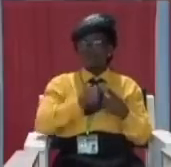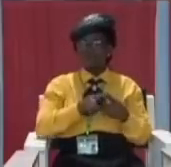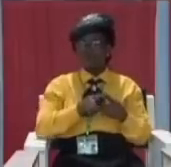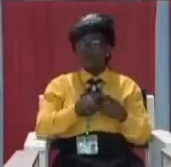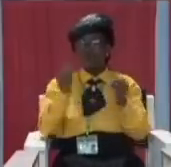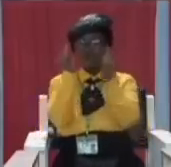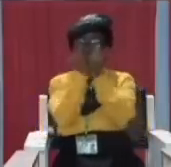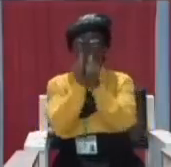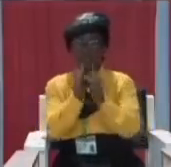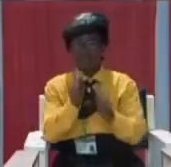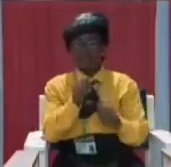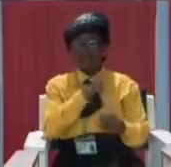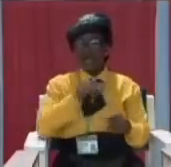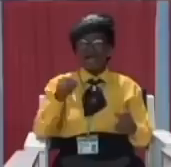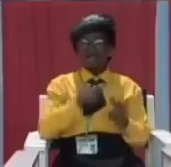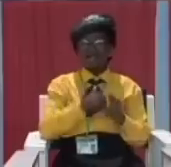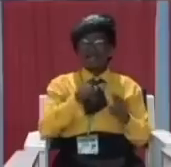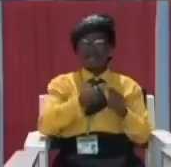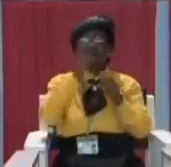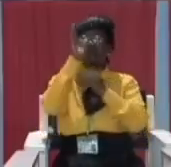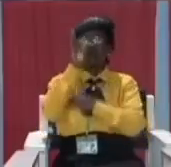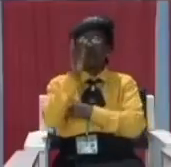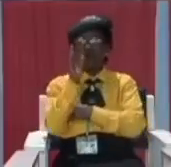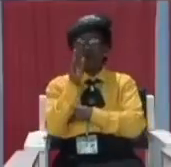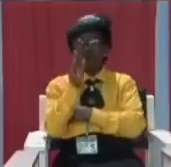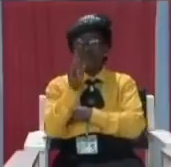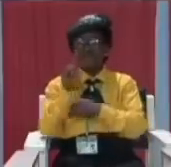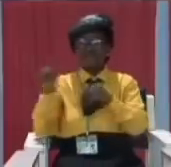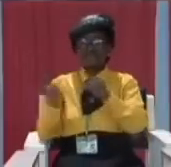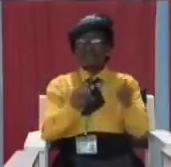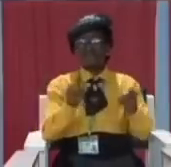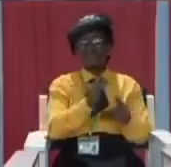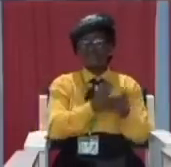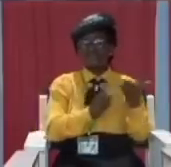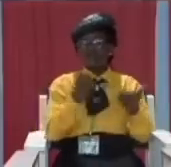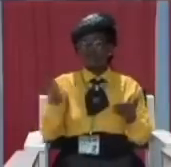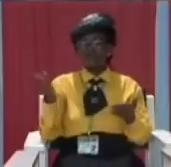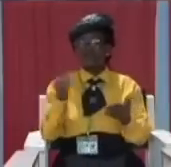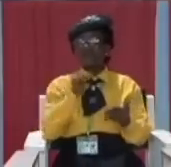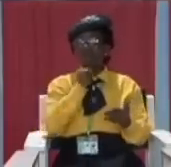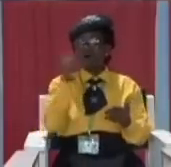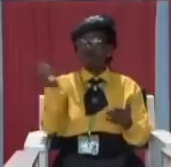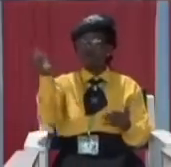But then God did something extraordinary.